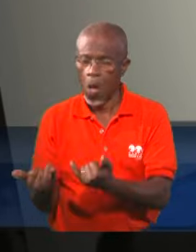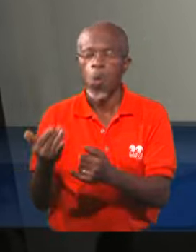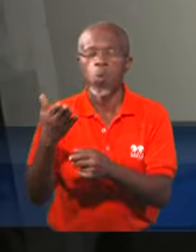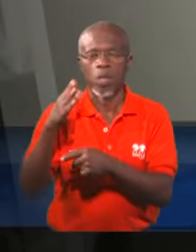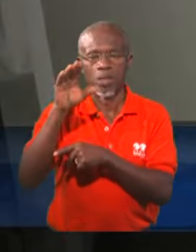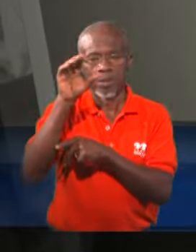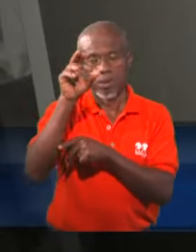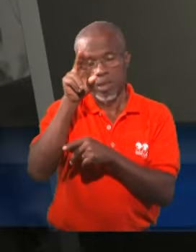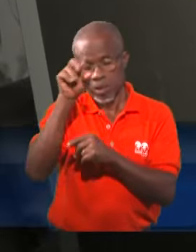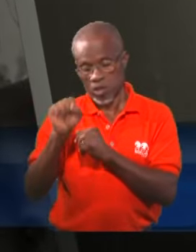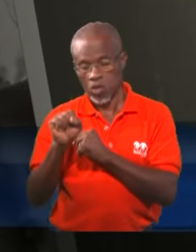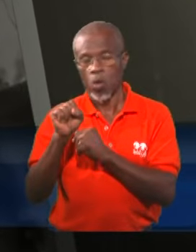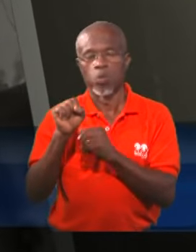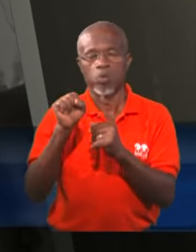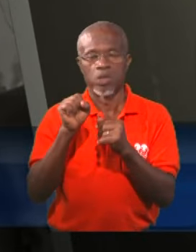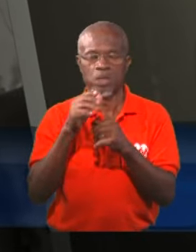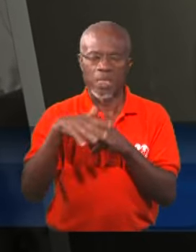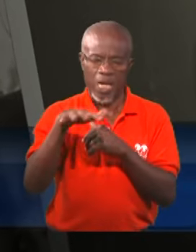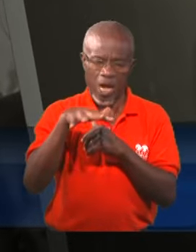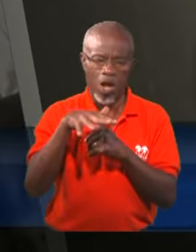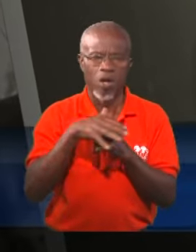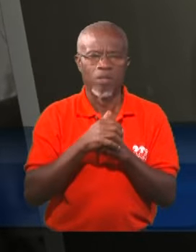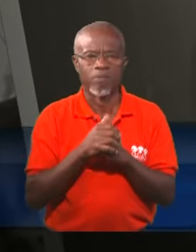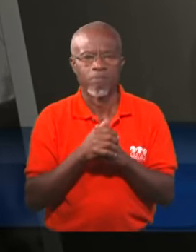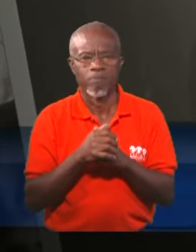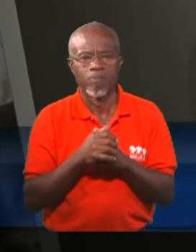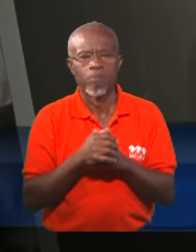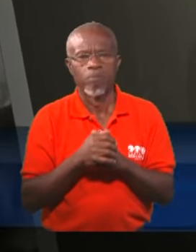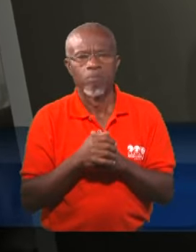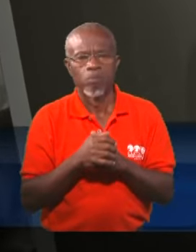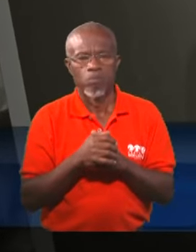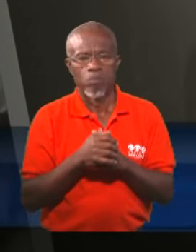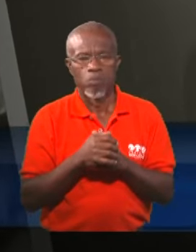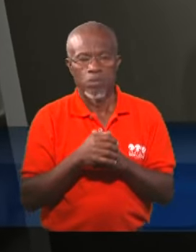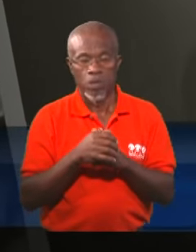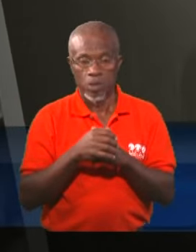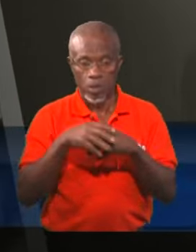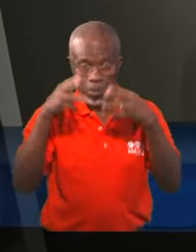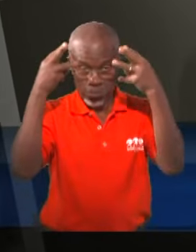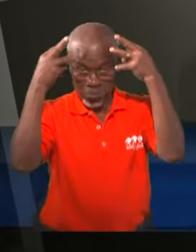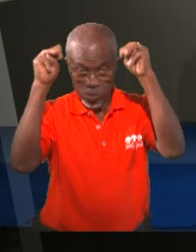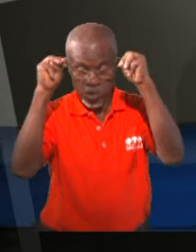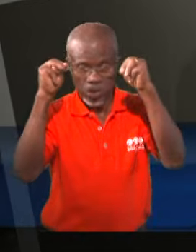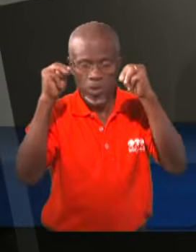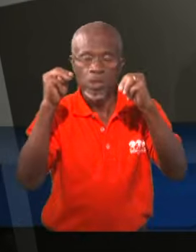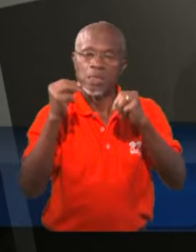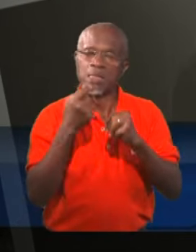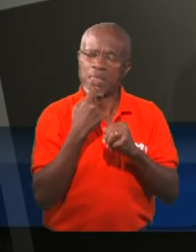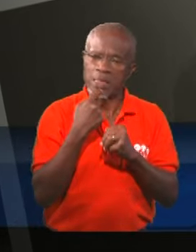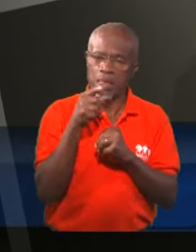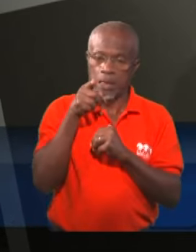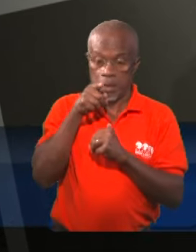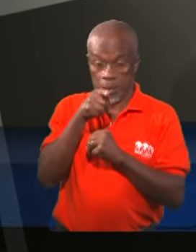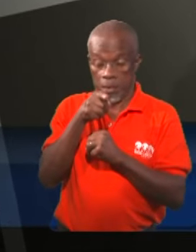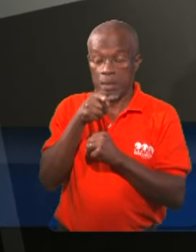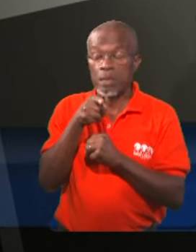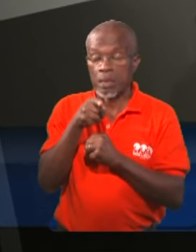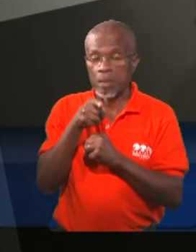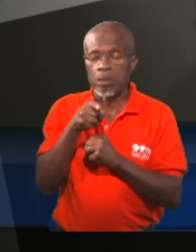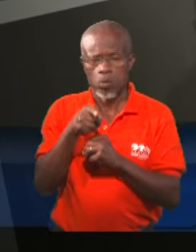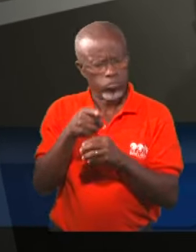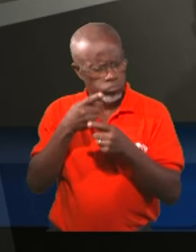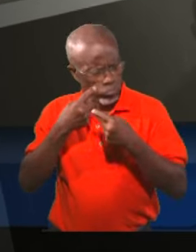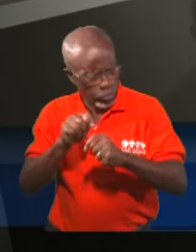modernization, stability and efficient operations of the performance theater. The Minister of Tourism, Culture and the Arts says Mr. De Bique's tireless